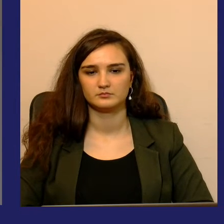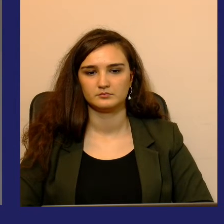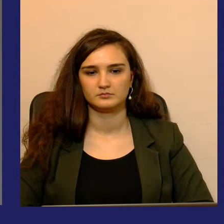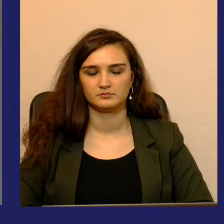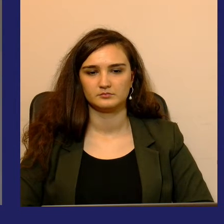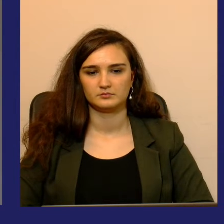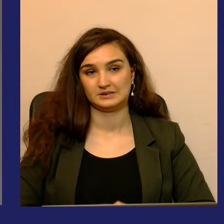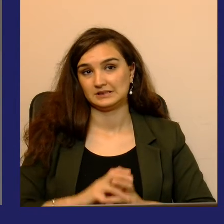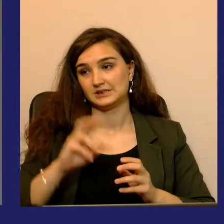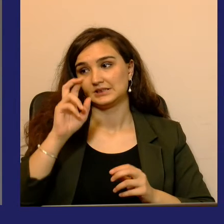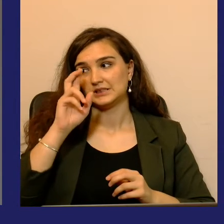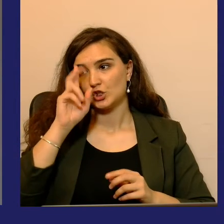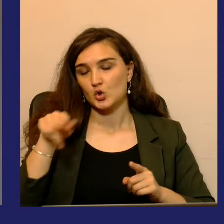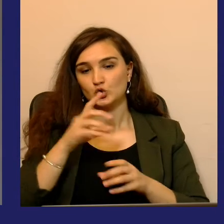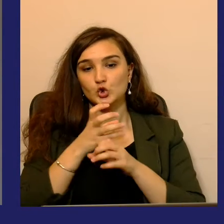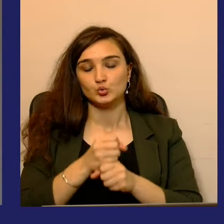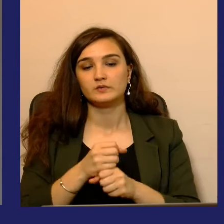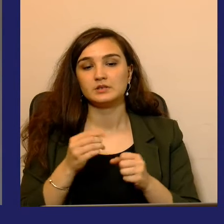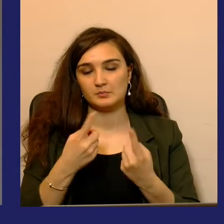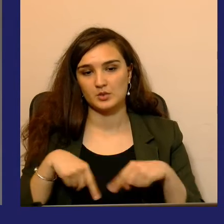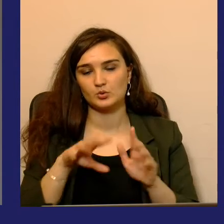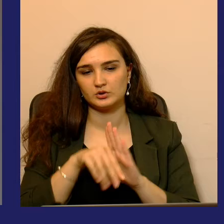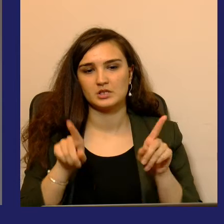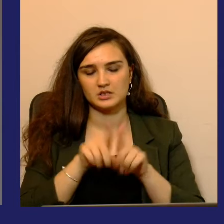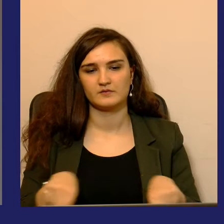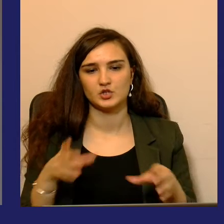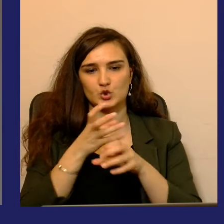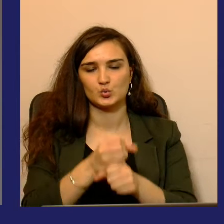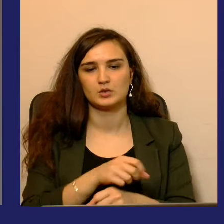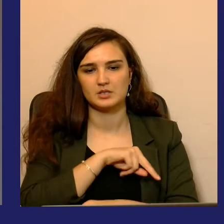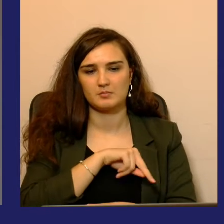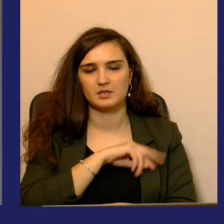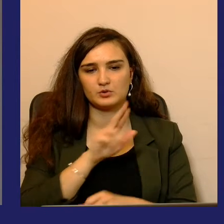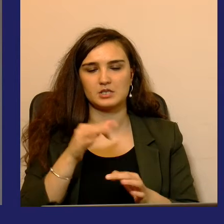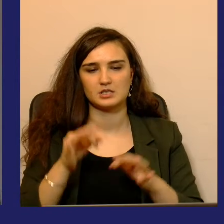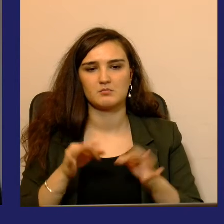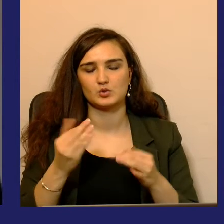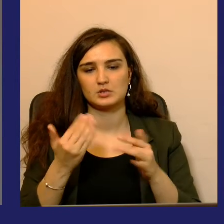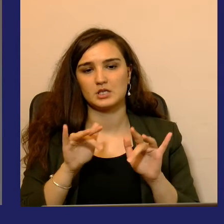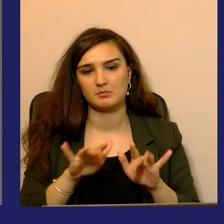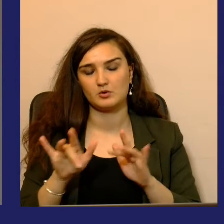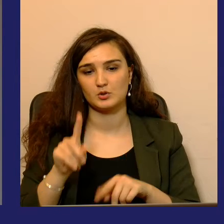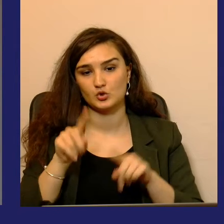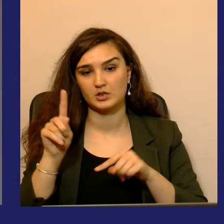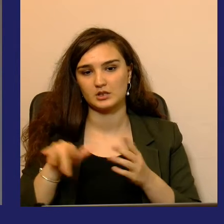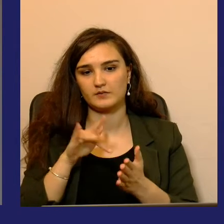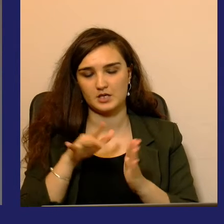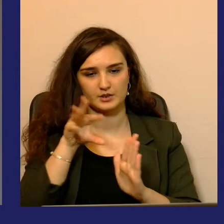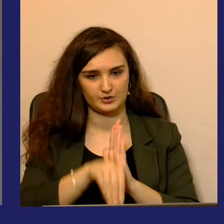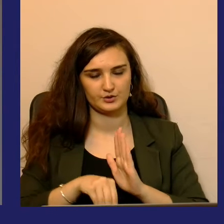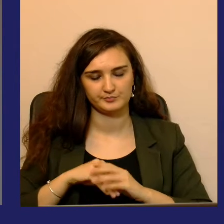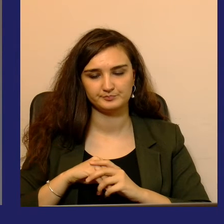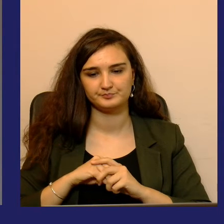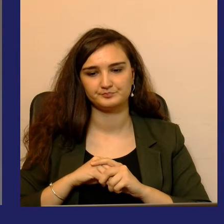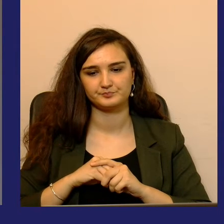restricted parliamentary and judicial activity in some countries simply because of the inability to meet